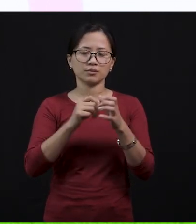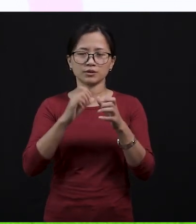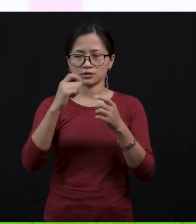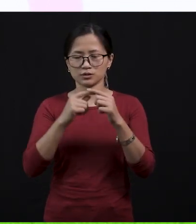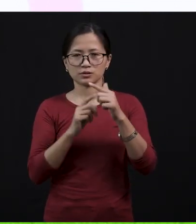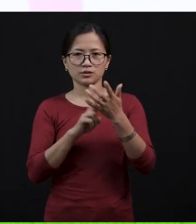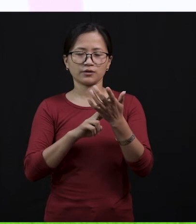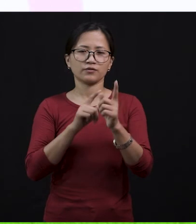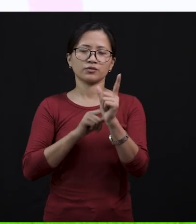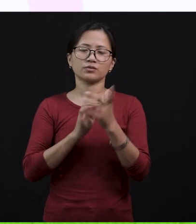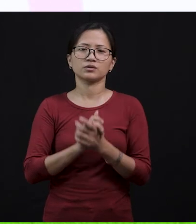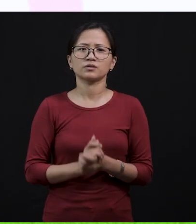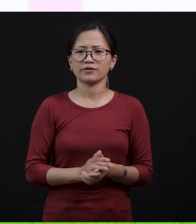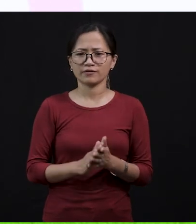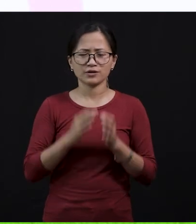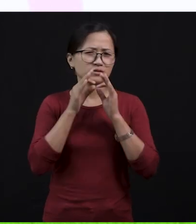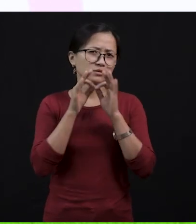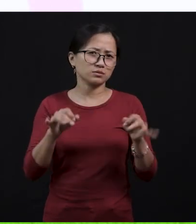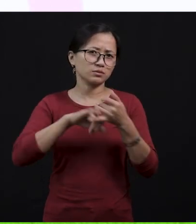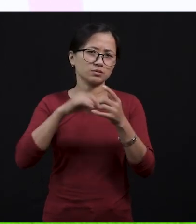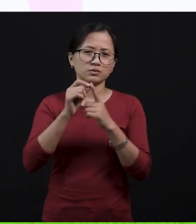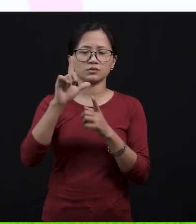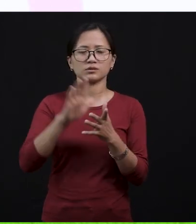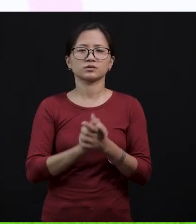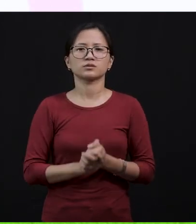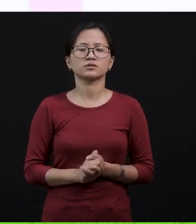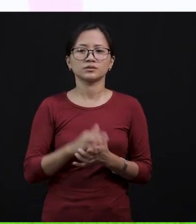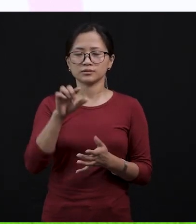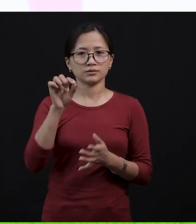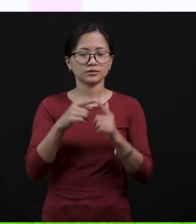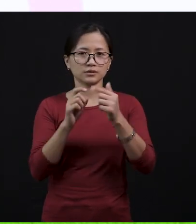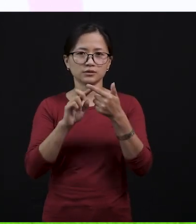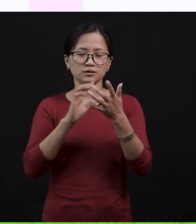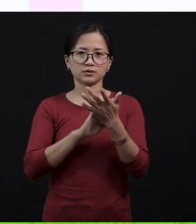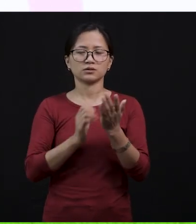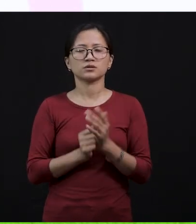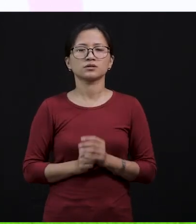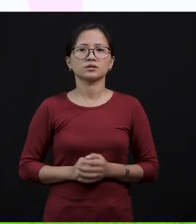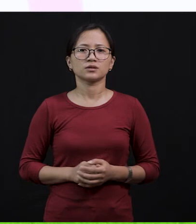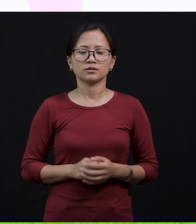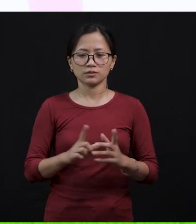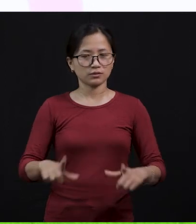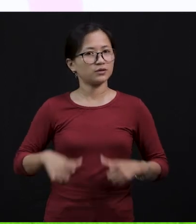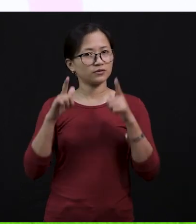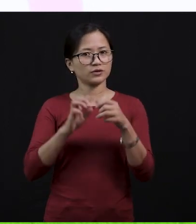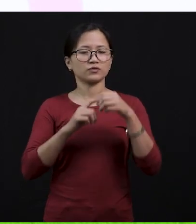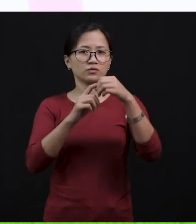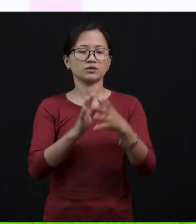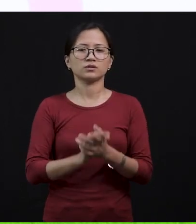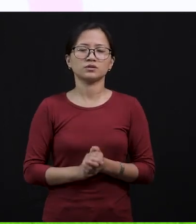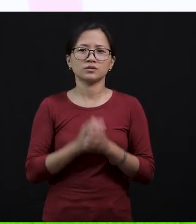poet had used a very special technique called personification, which means giving life-like qualities,